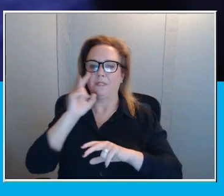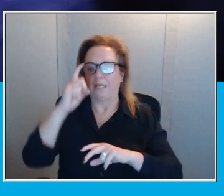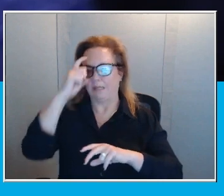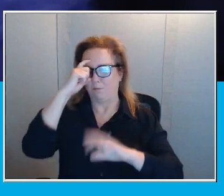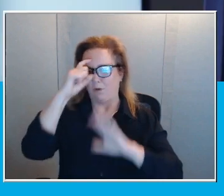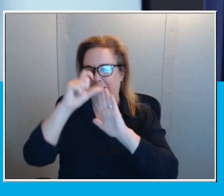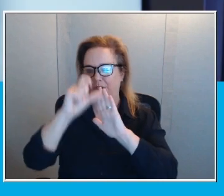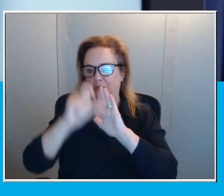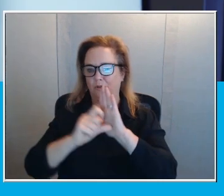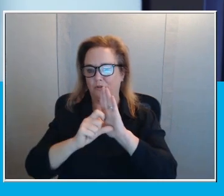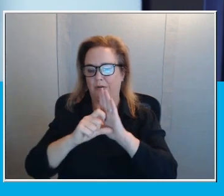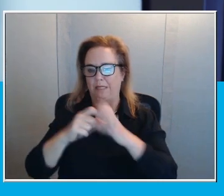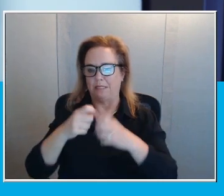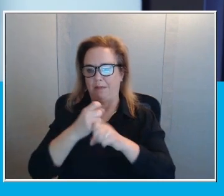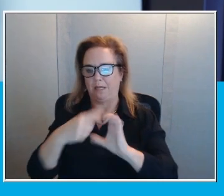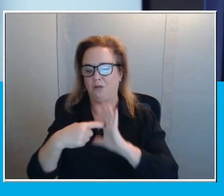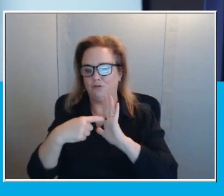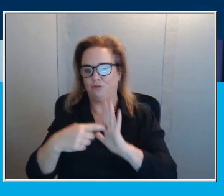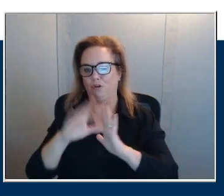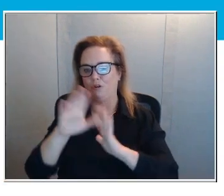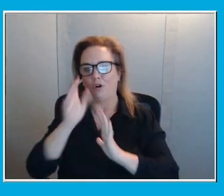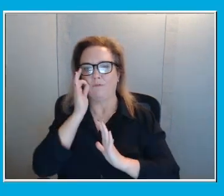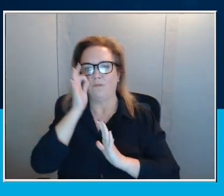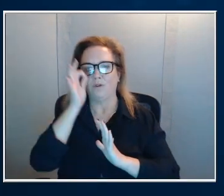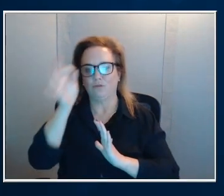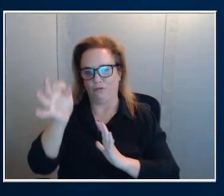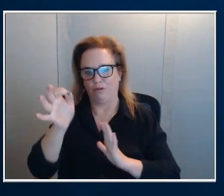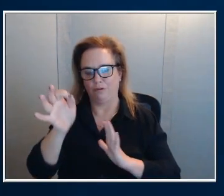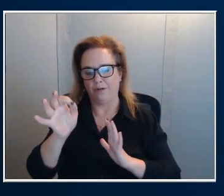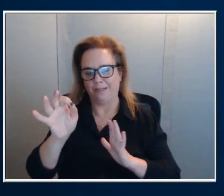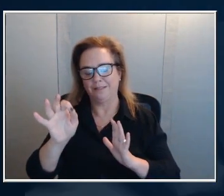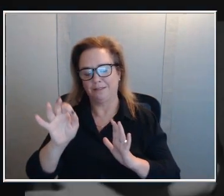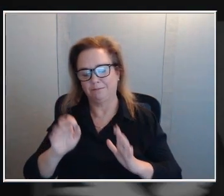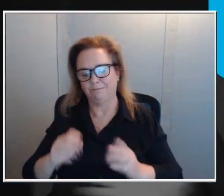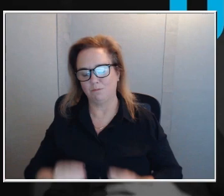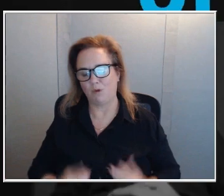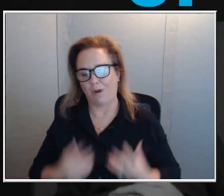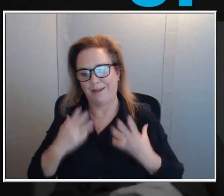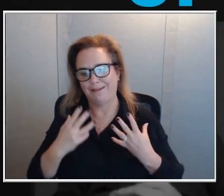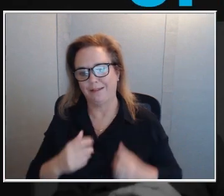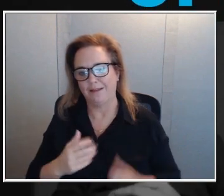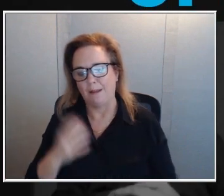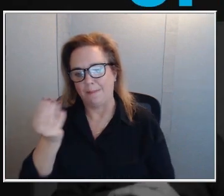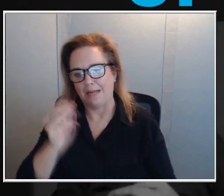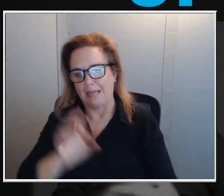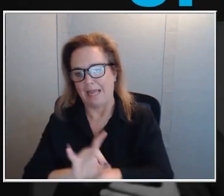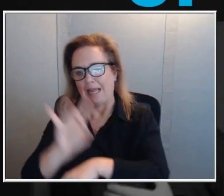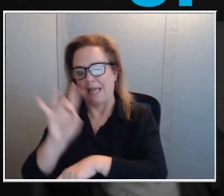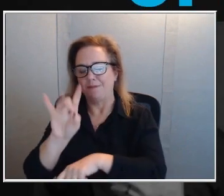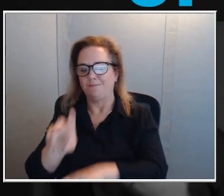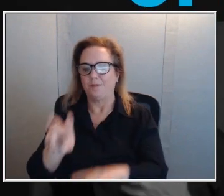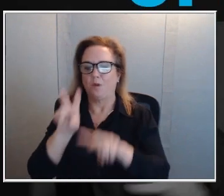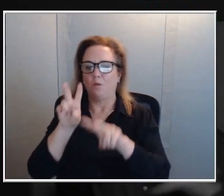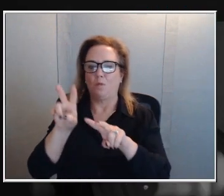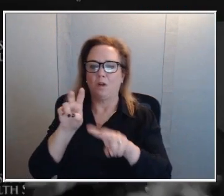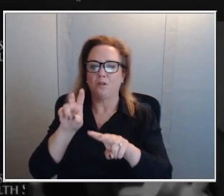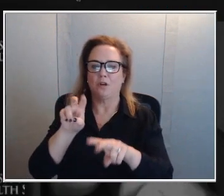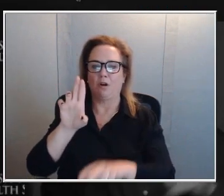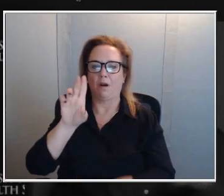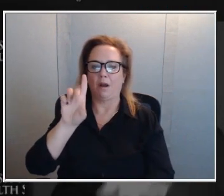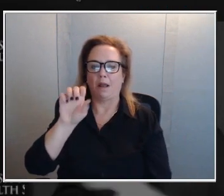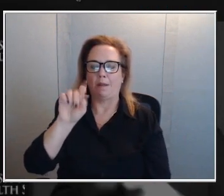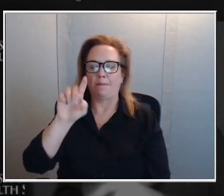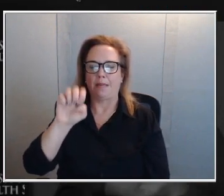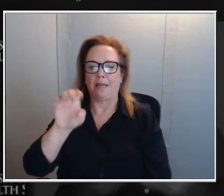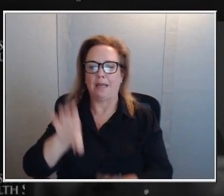surgery that is making sure Narissa's future is bright. Monday at 8. Subscribe to our Morning Medical Update and